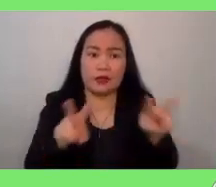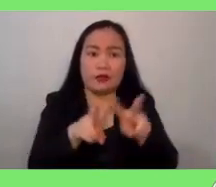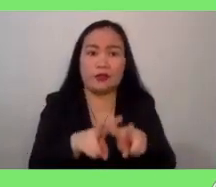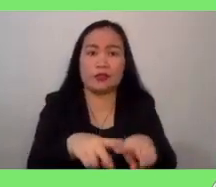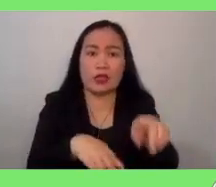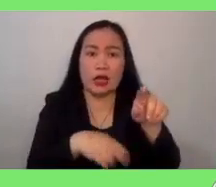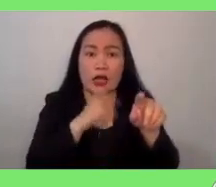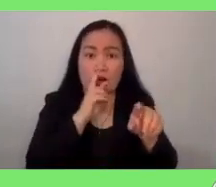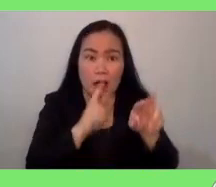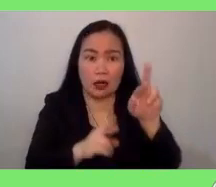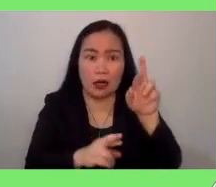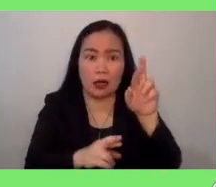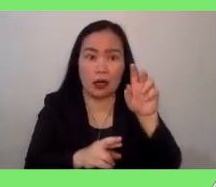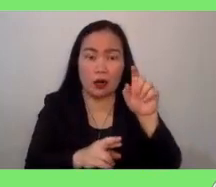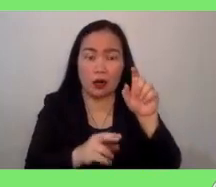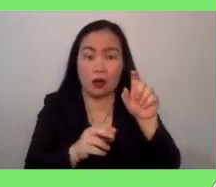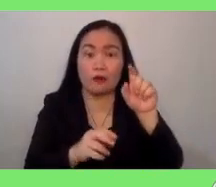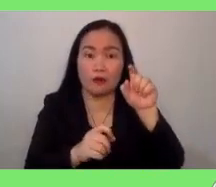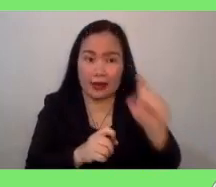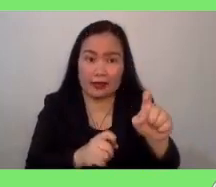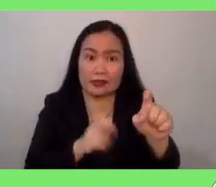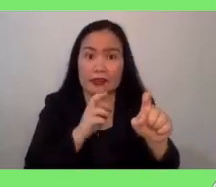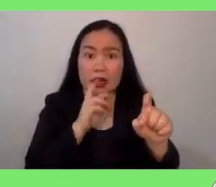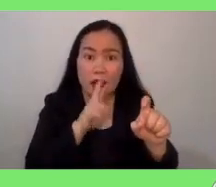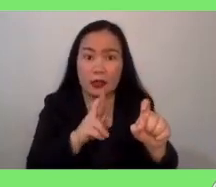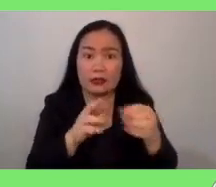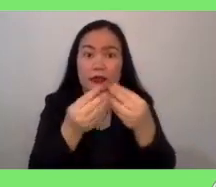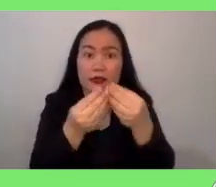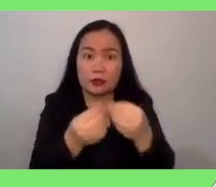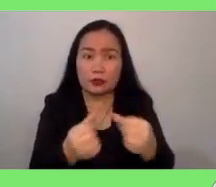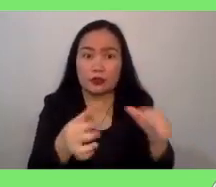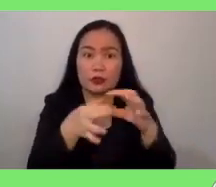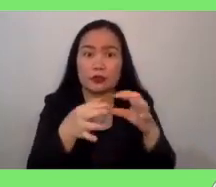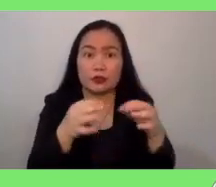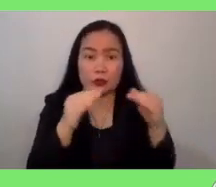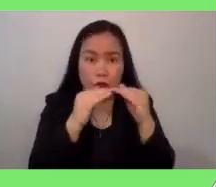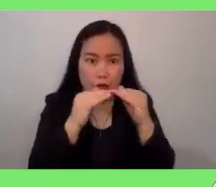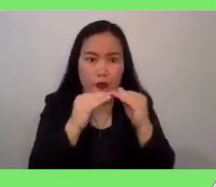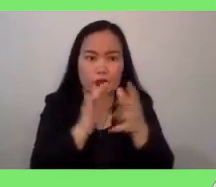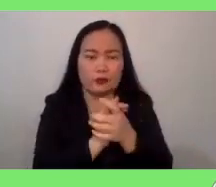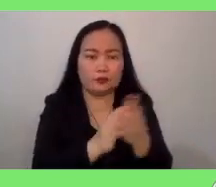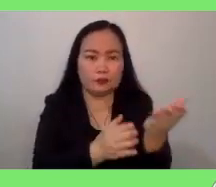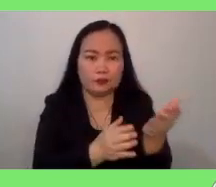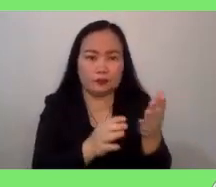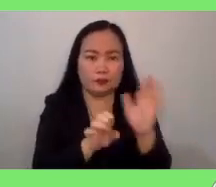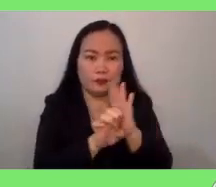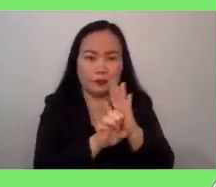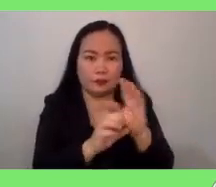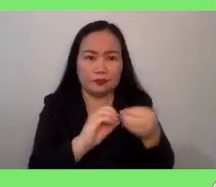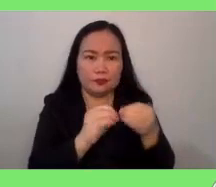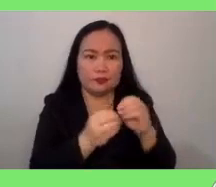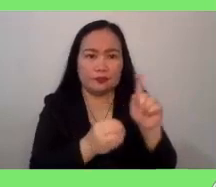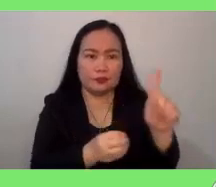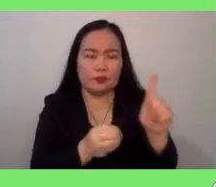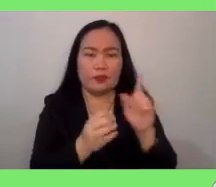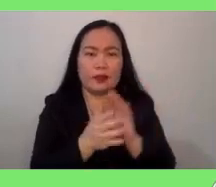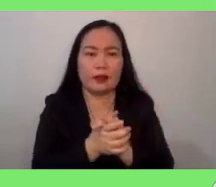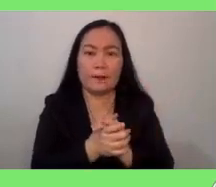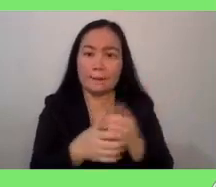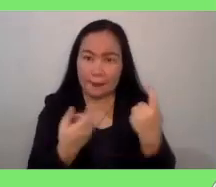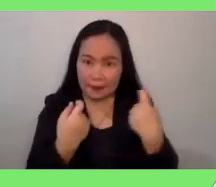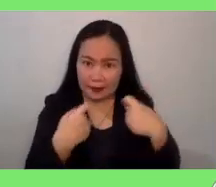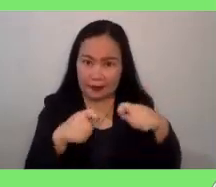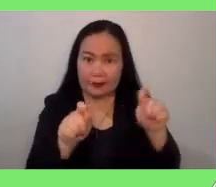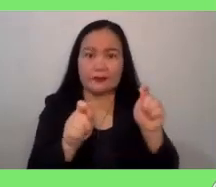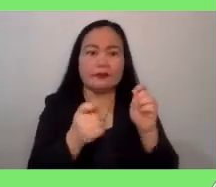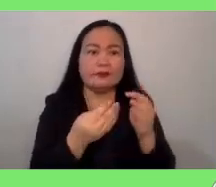solutions to the equation. So, I have here 4x minus 6 is equal to 10. So, we will try to